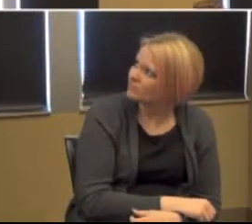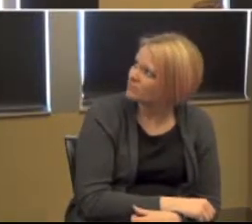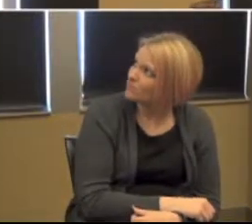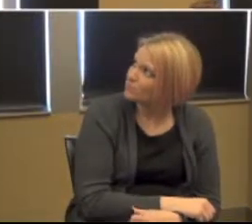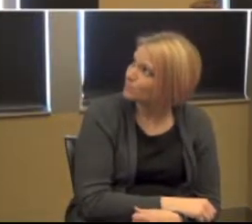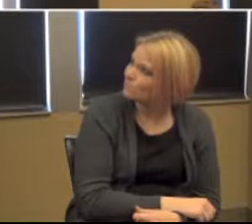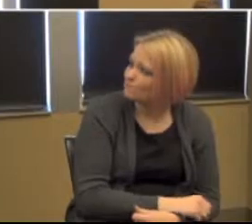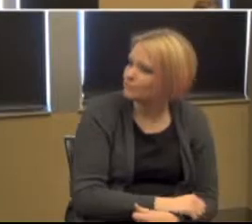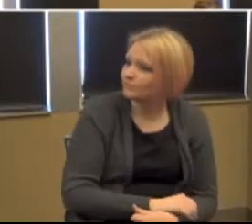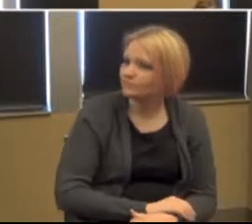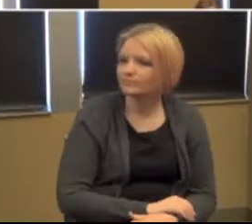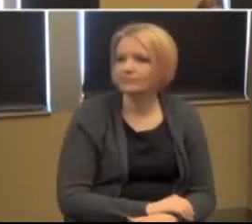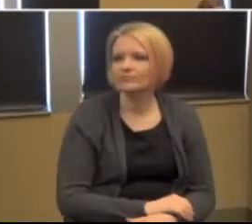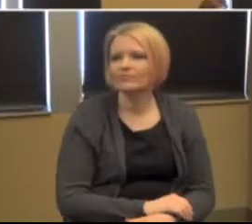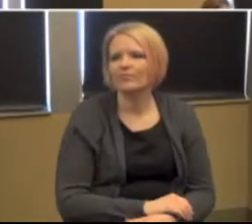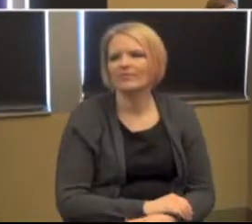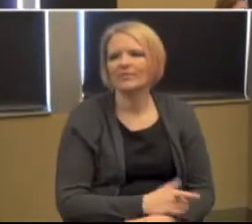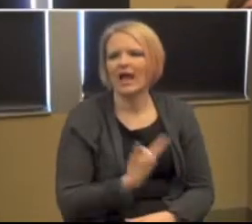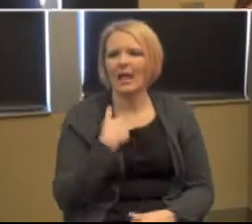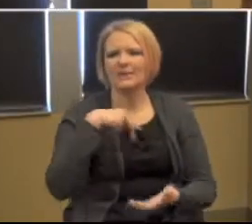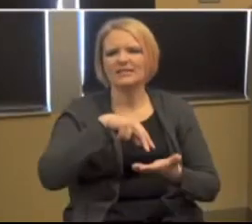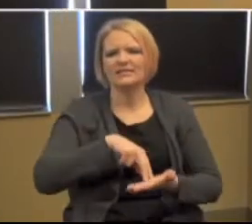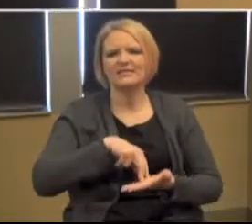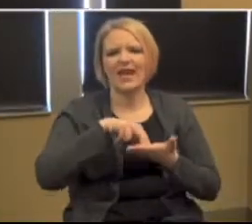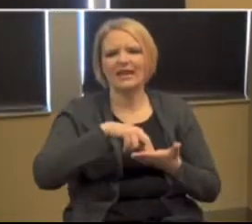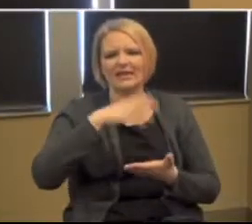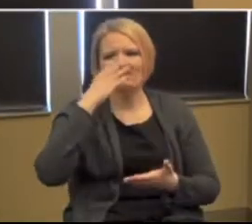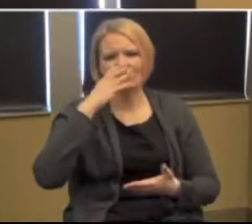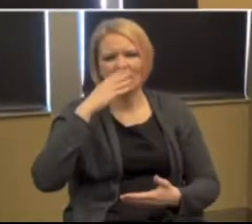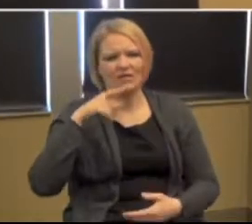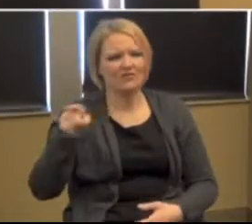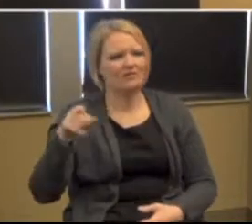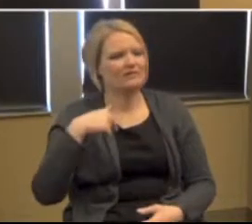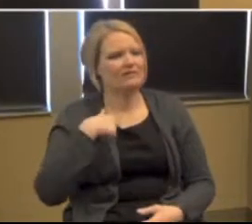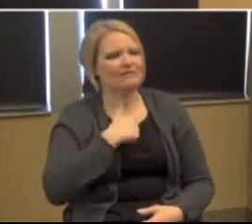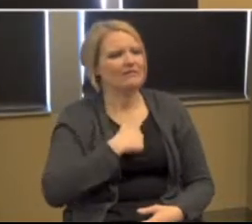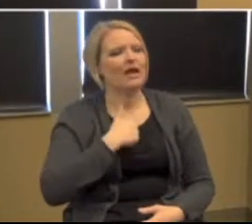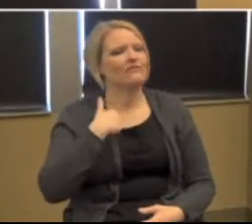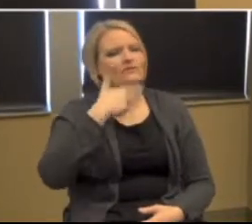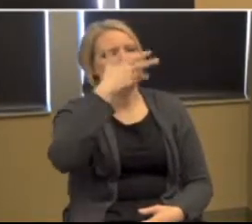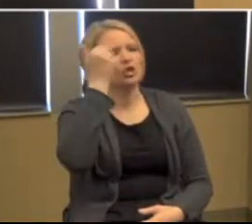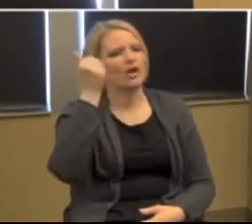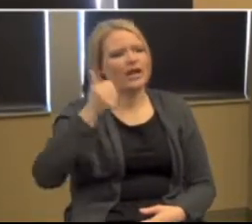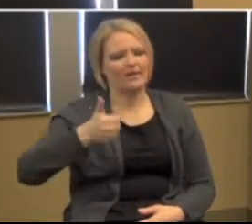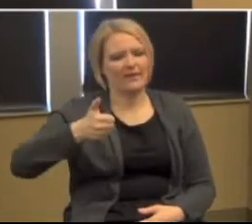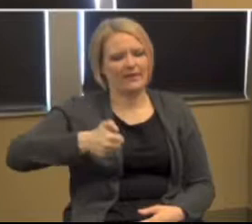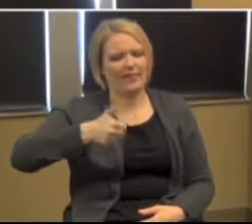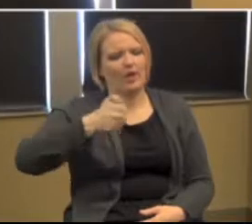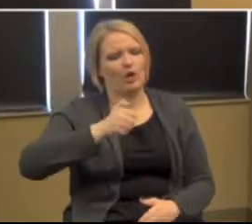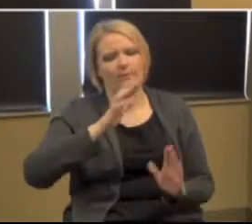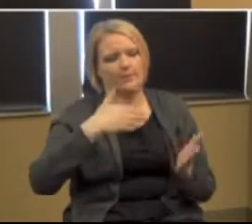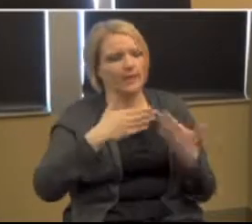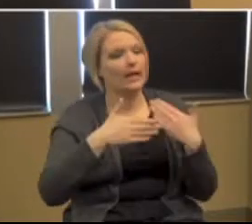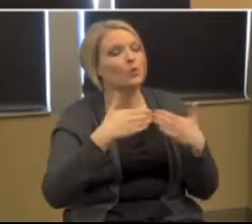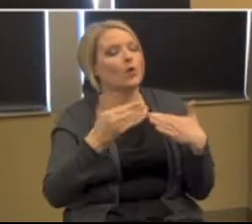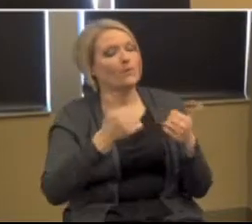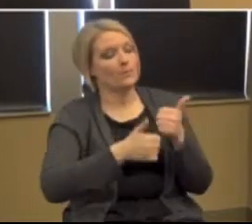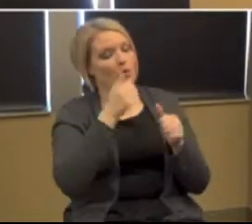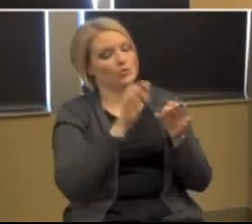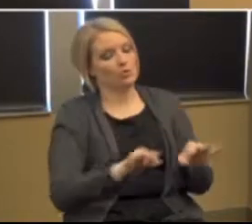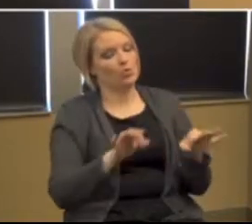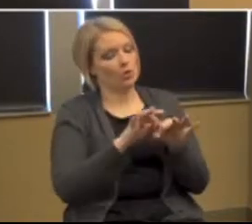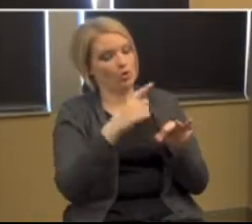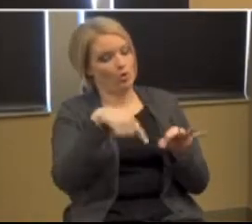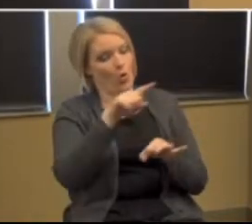Object schedules? Most I keep appropriate. standing in front of the thing. Sorry. We forgot our clicker. So most appropriate for students who do